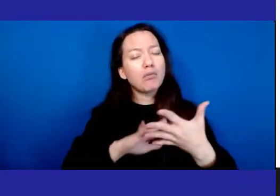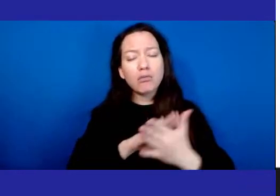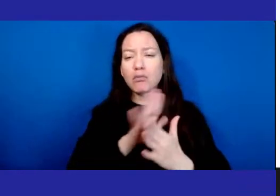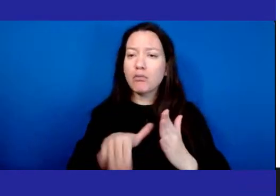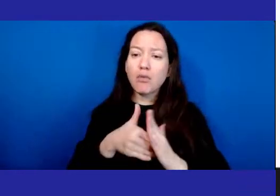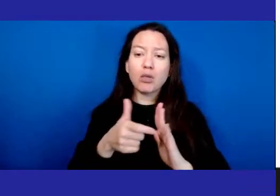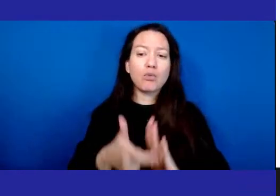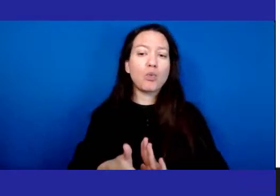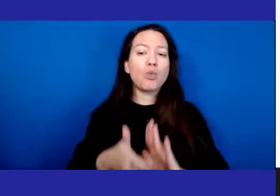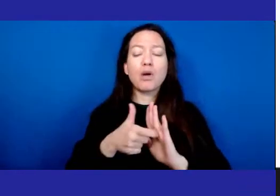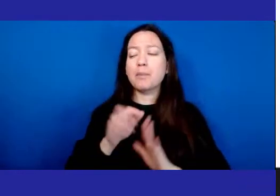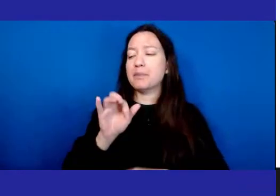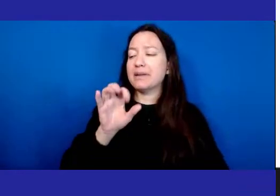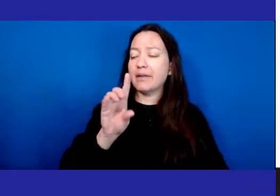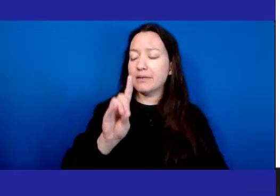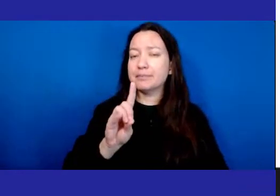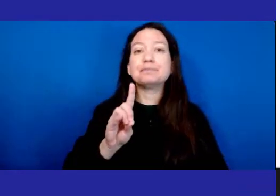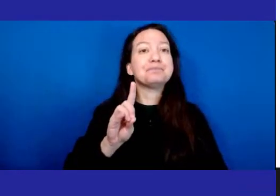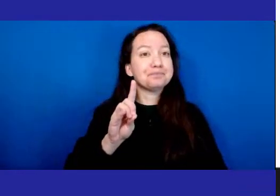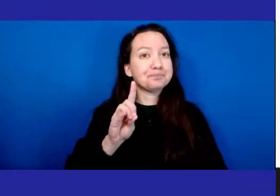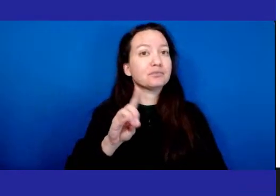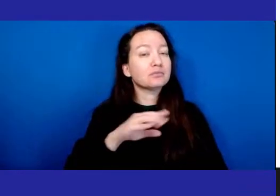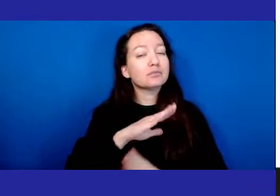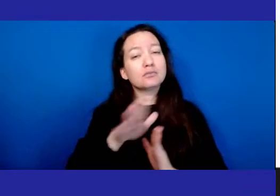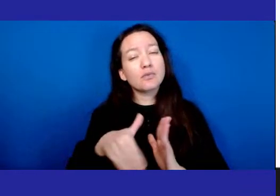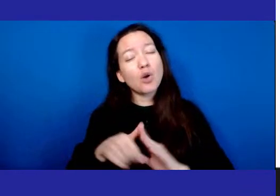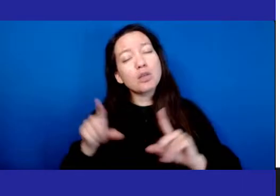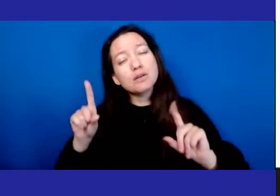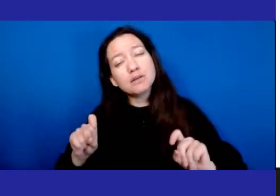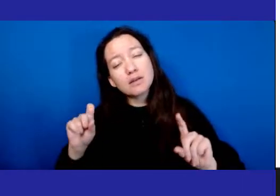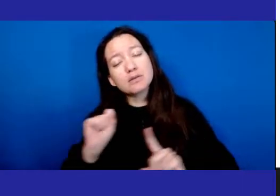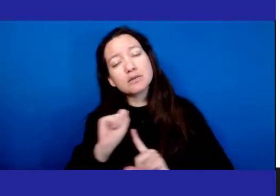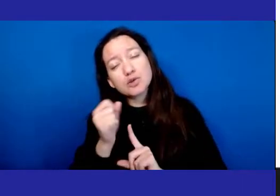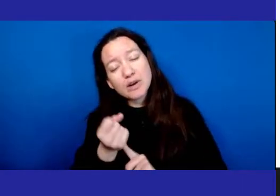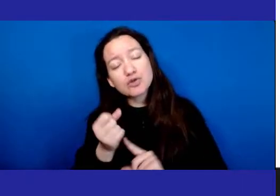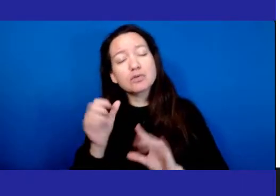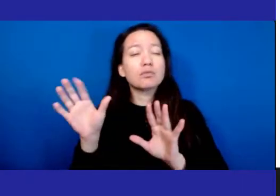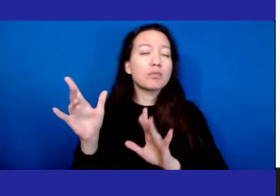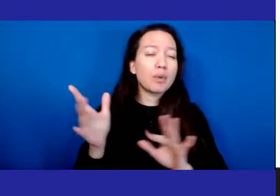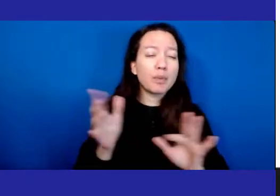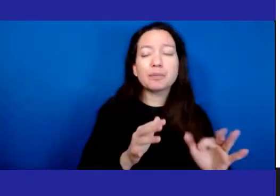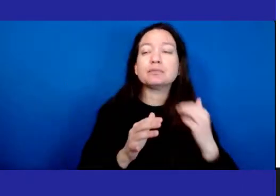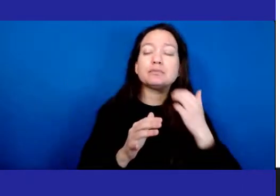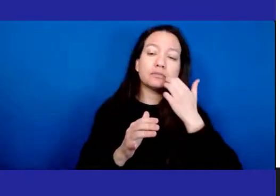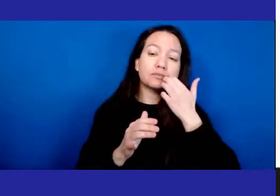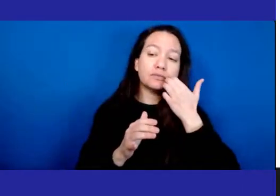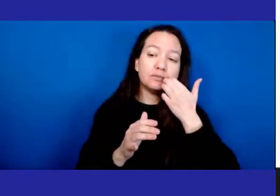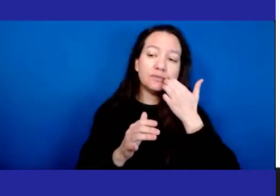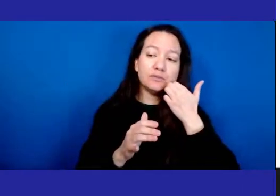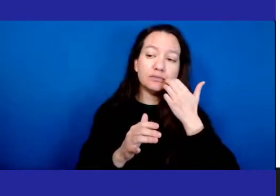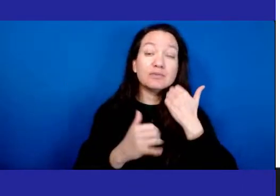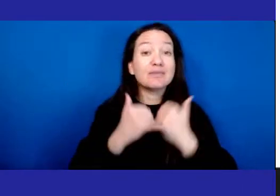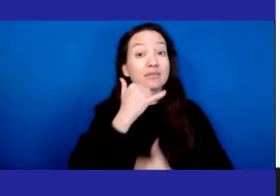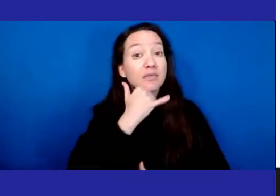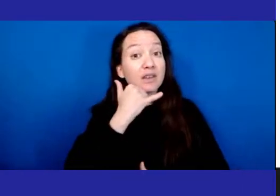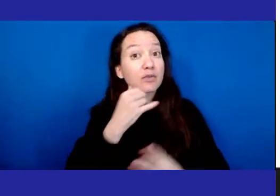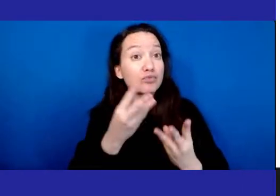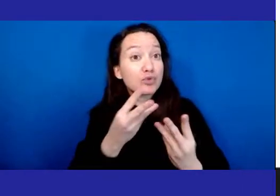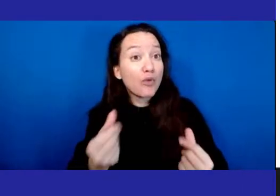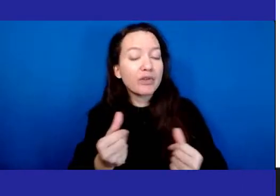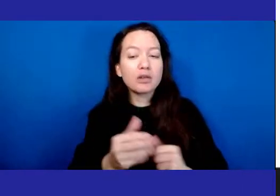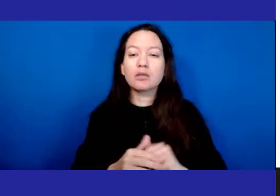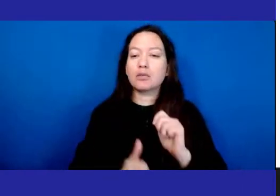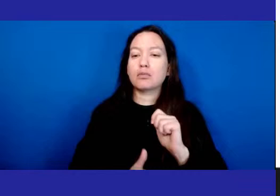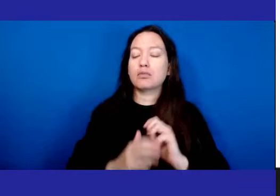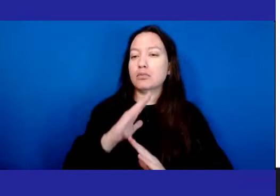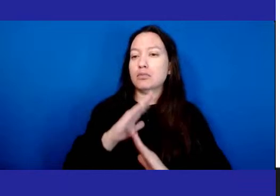Medicaid, creating all the test cases to be executed, resolving defects, and then most